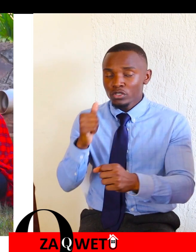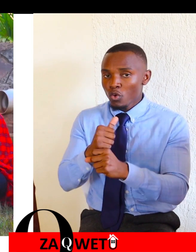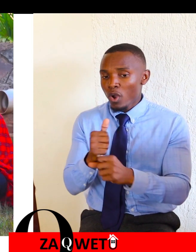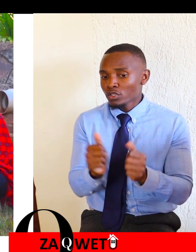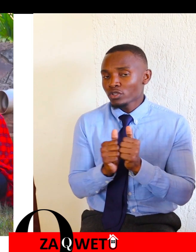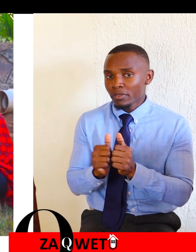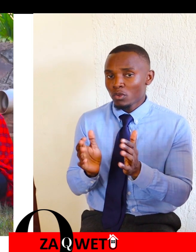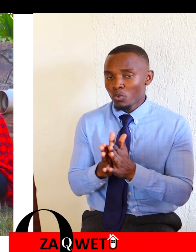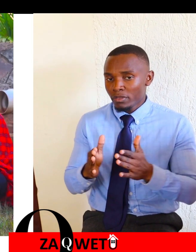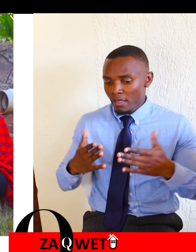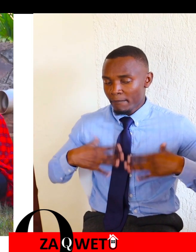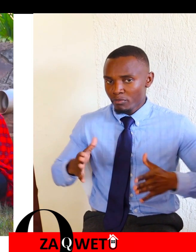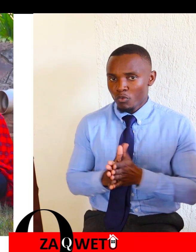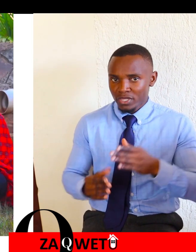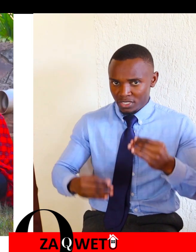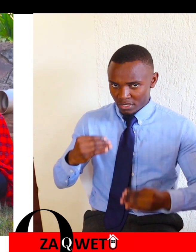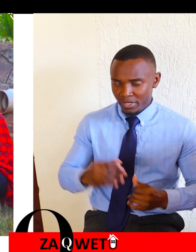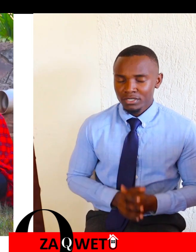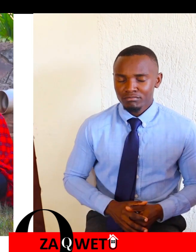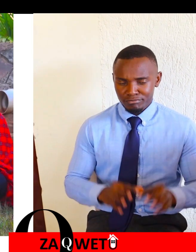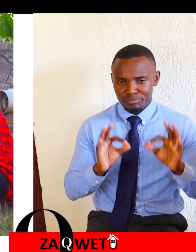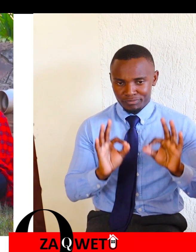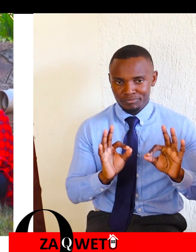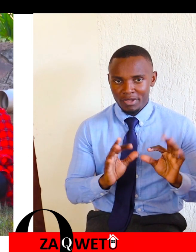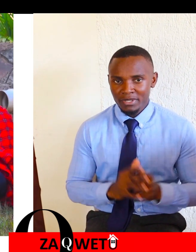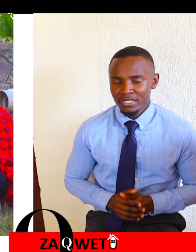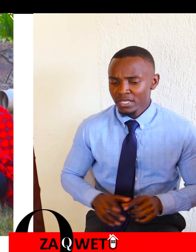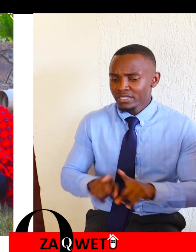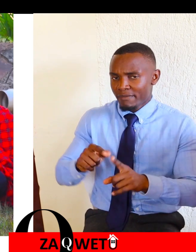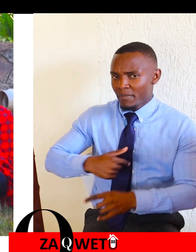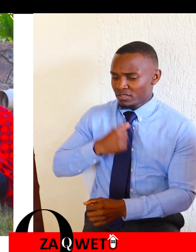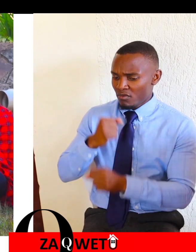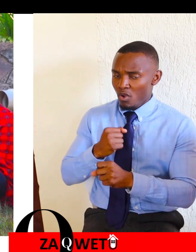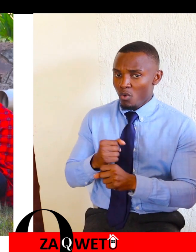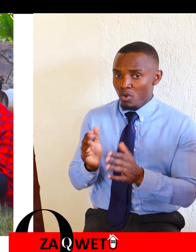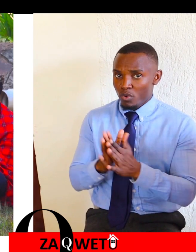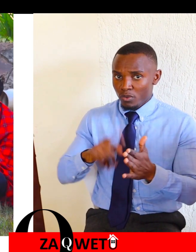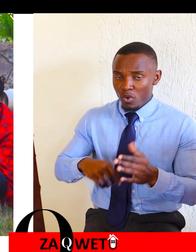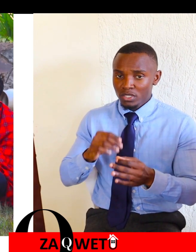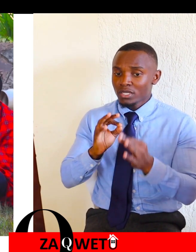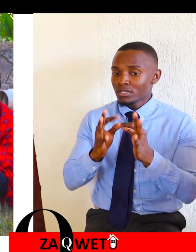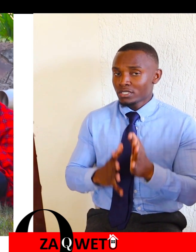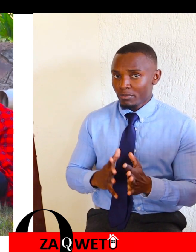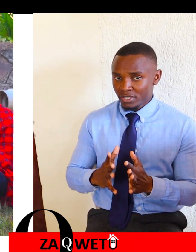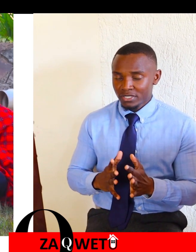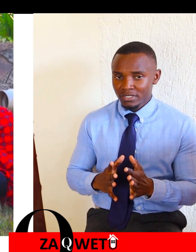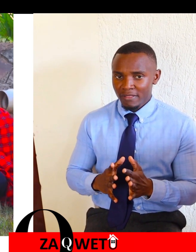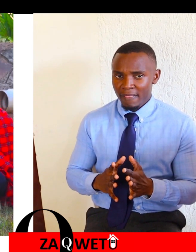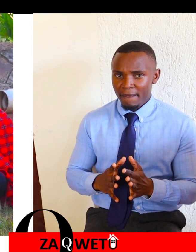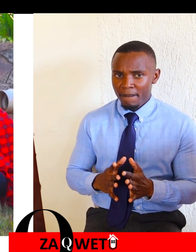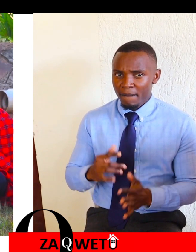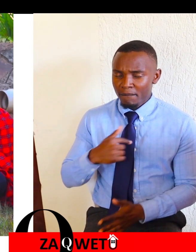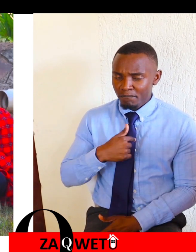organizations that work with people with disabilities. Yeah, very brilliant, very brilliant. I also work with the sign